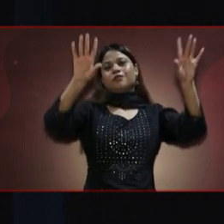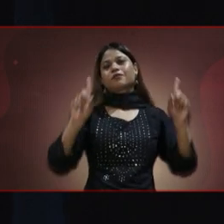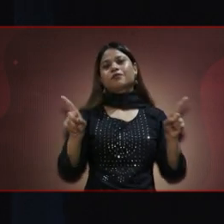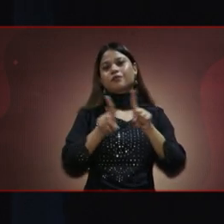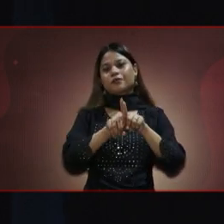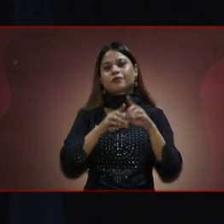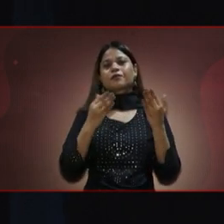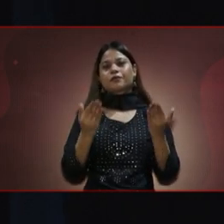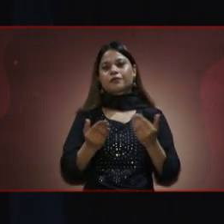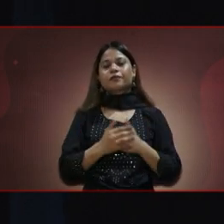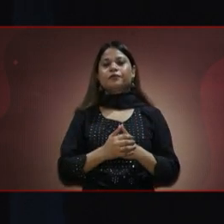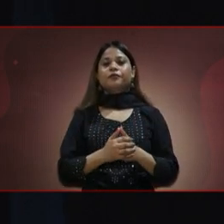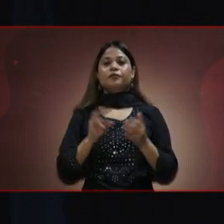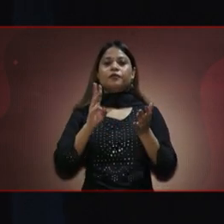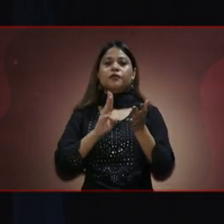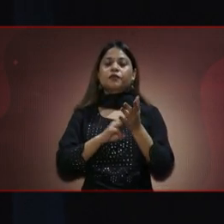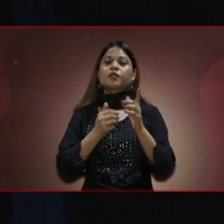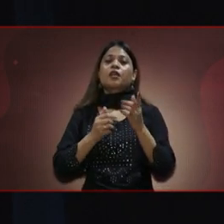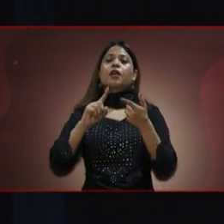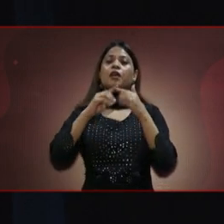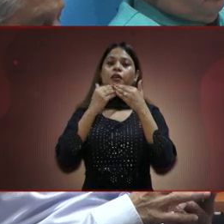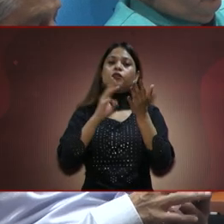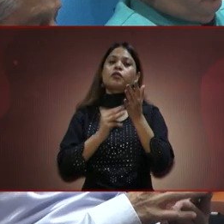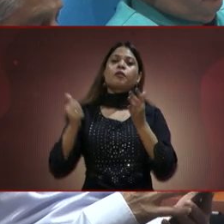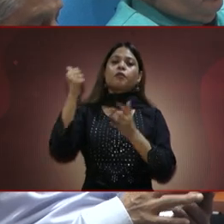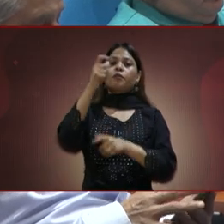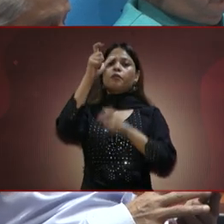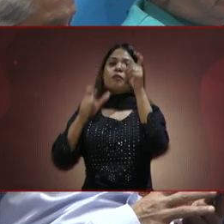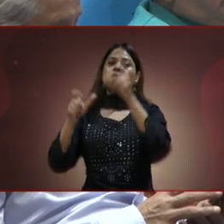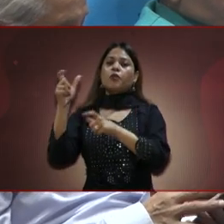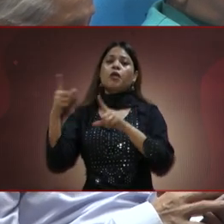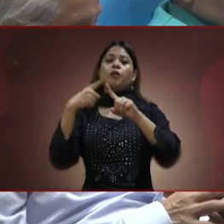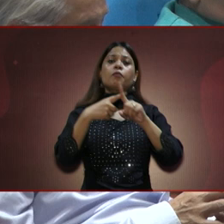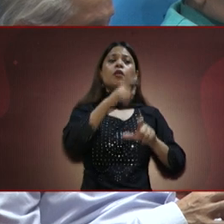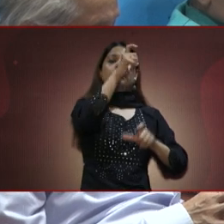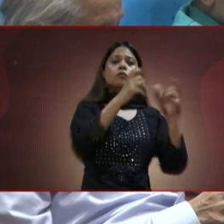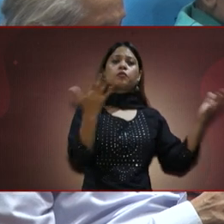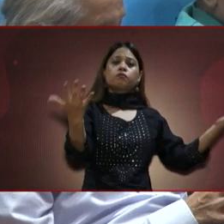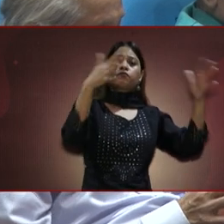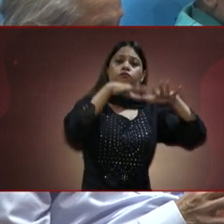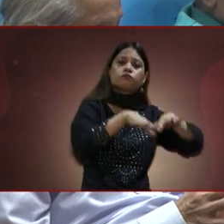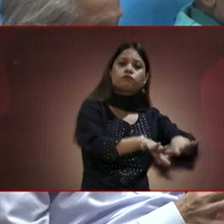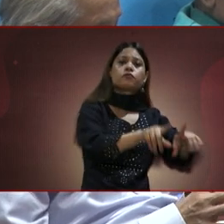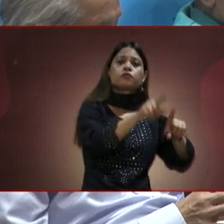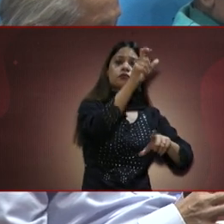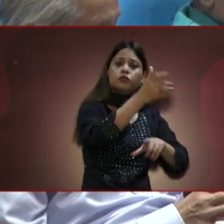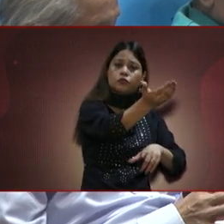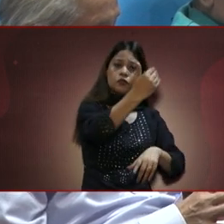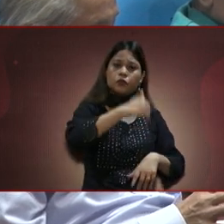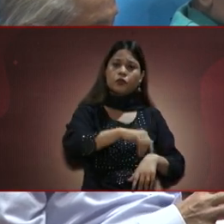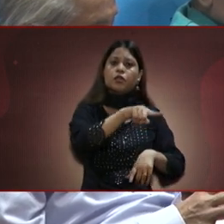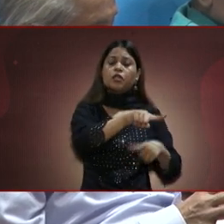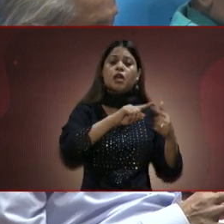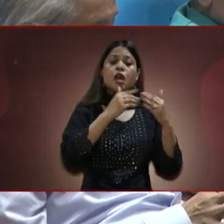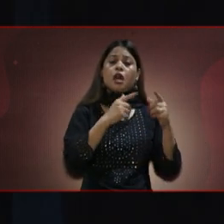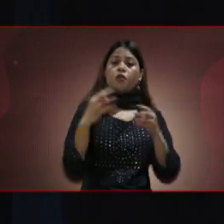academicians, officials from the Ministry of Education, and attendees for your participation and commitment to improving